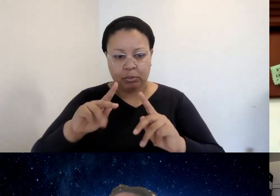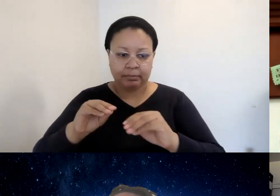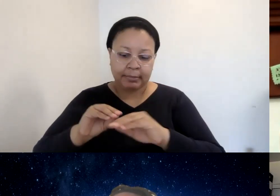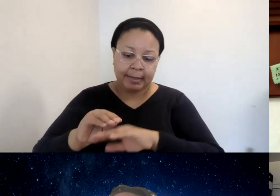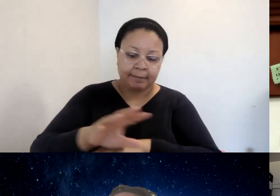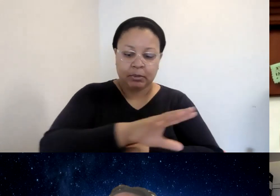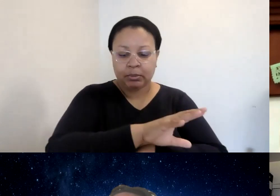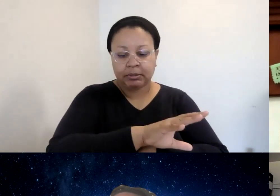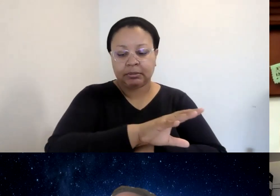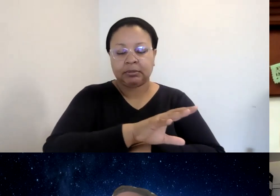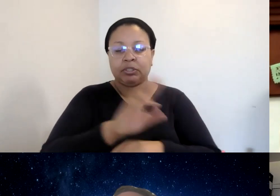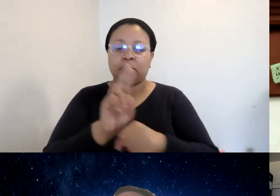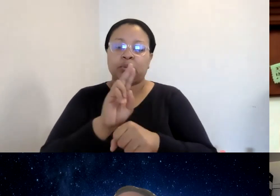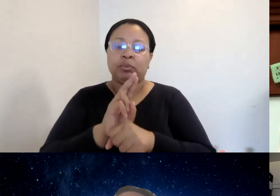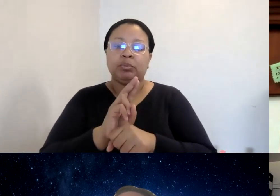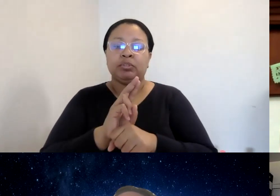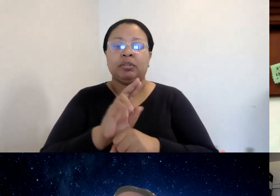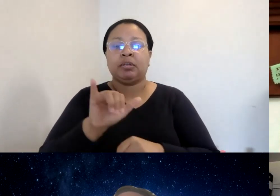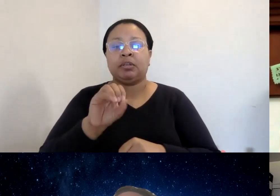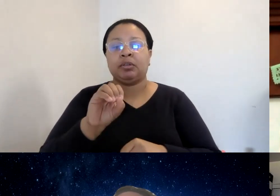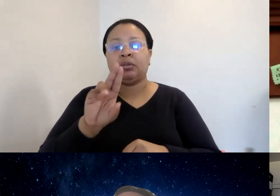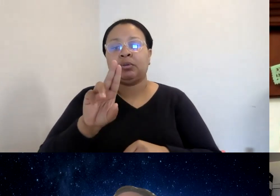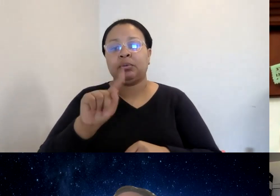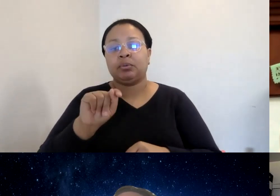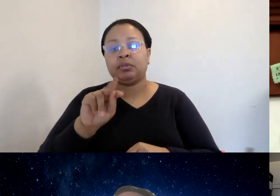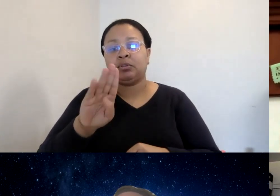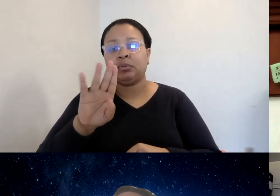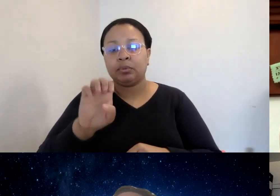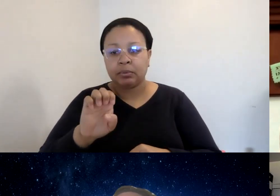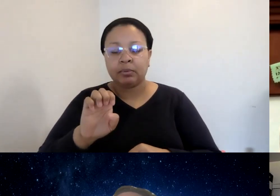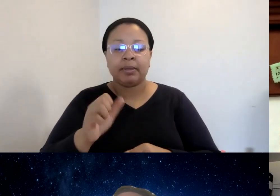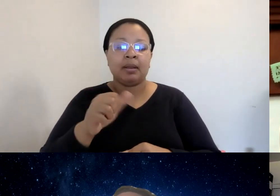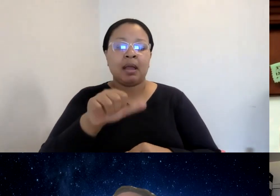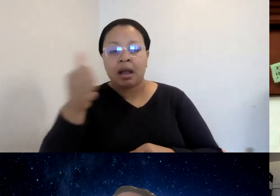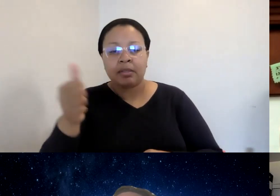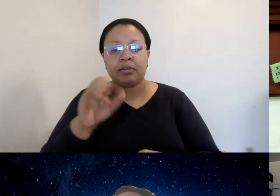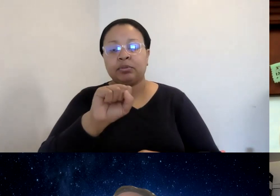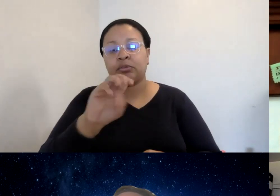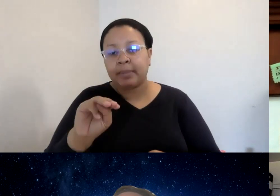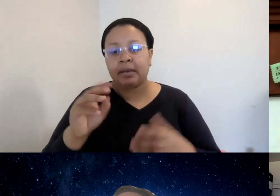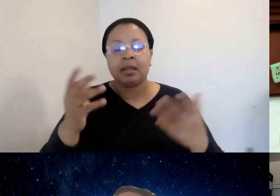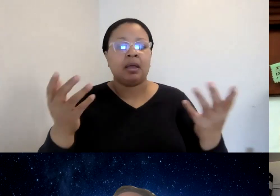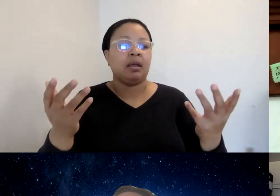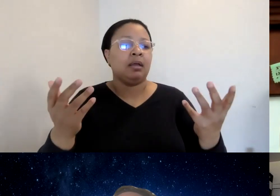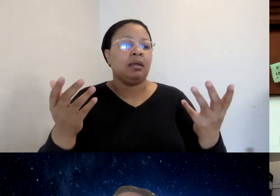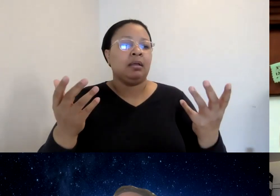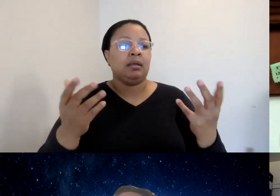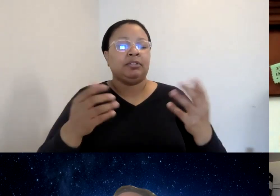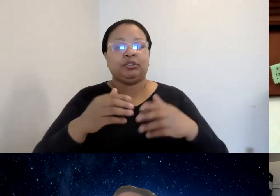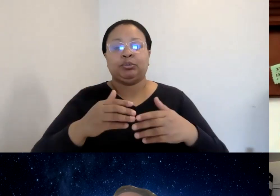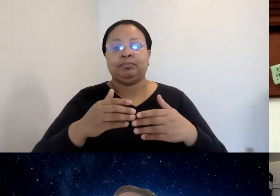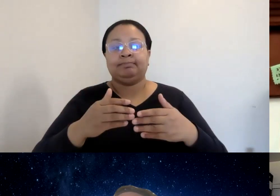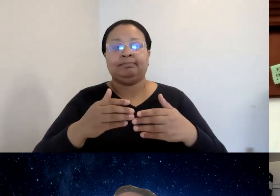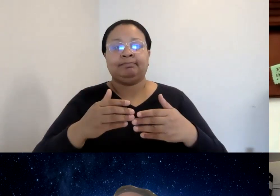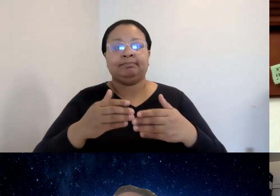using YouTube and other forms of social media to share their stories. So maybe you can